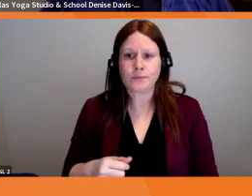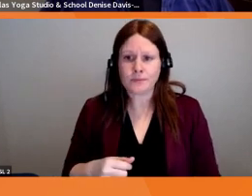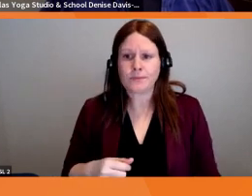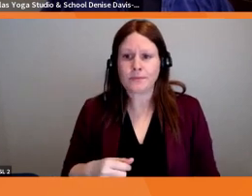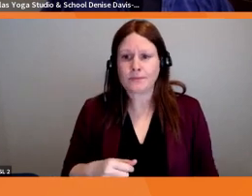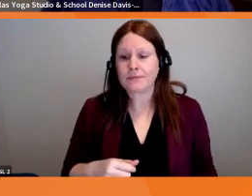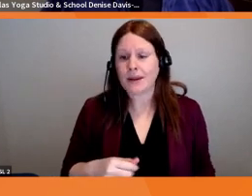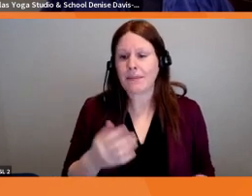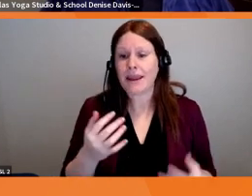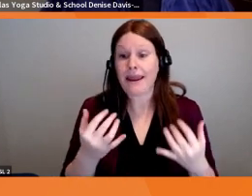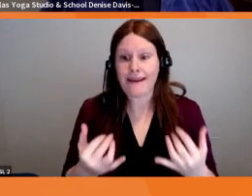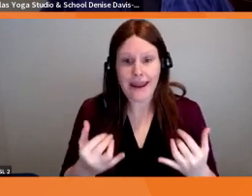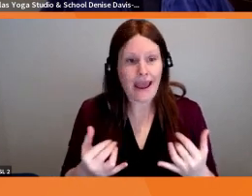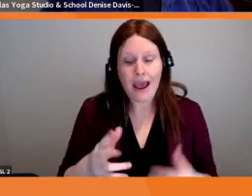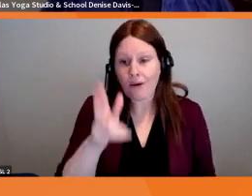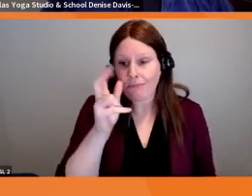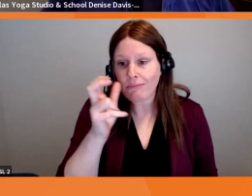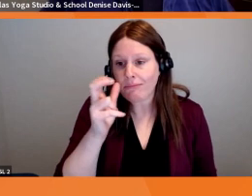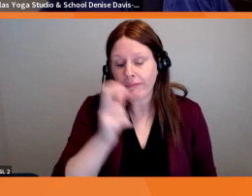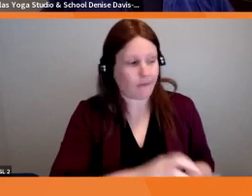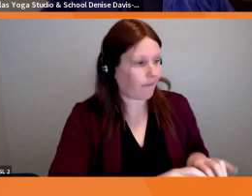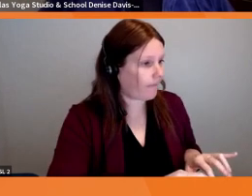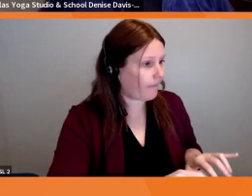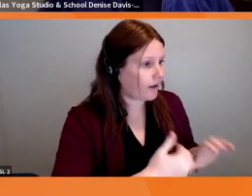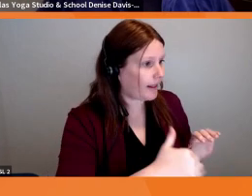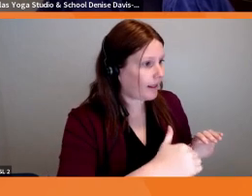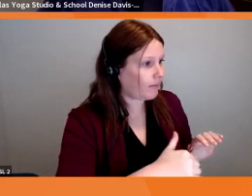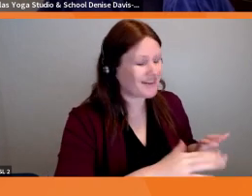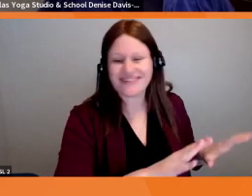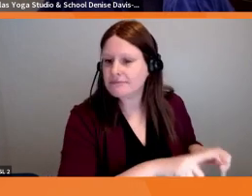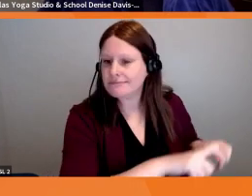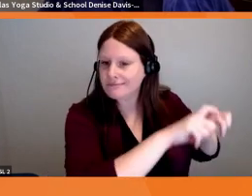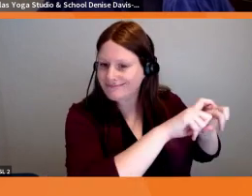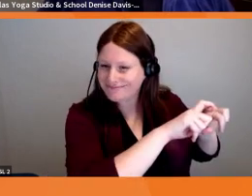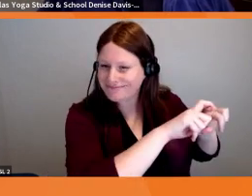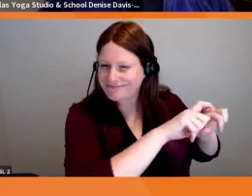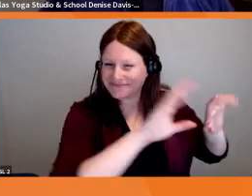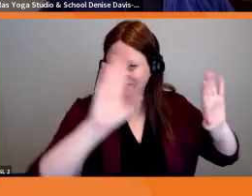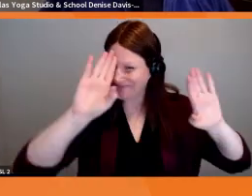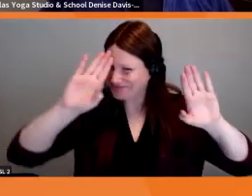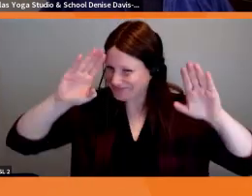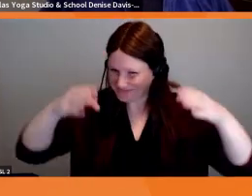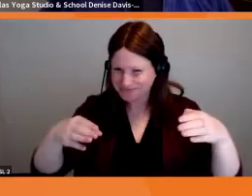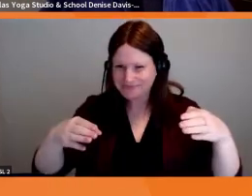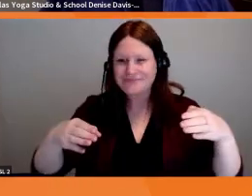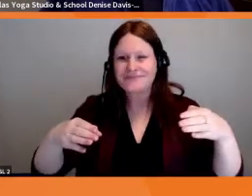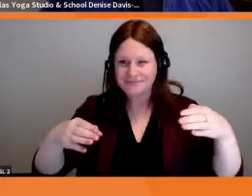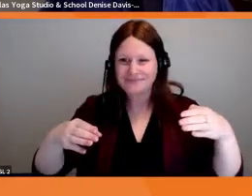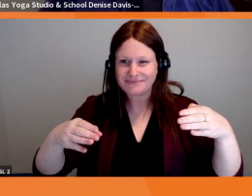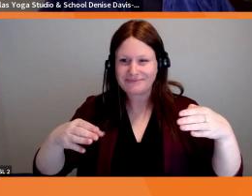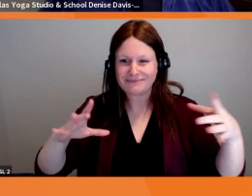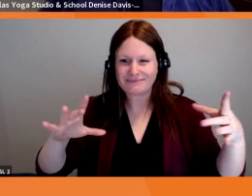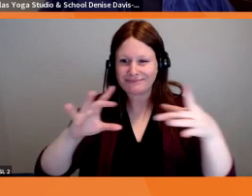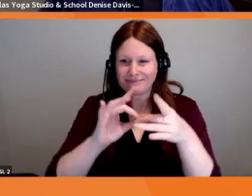to get other tasks done while you listen to this chat today, maybe stop for just a minute so you can plug in